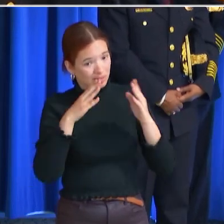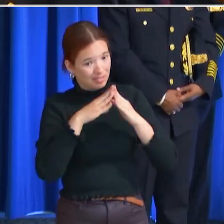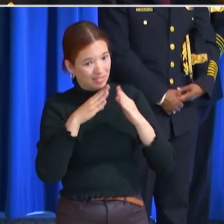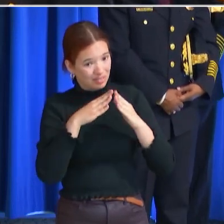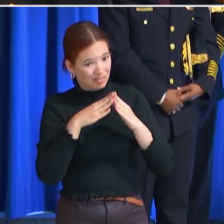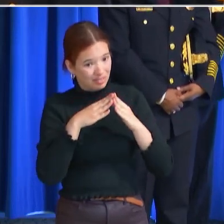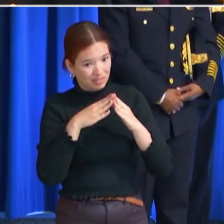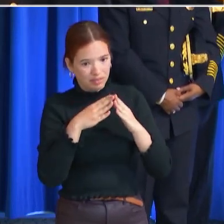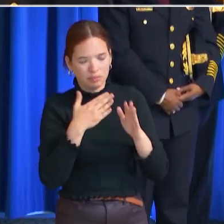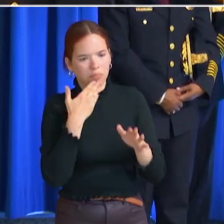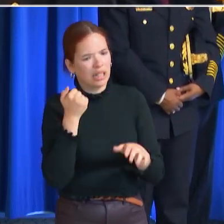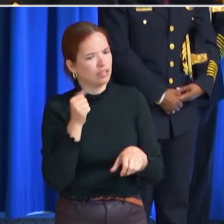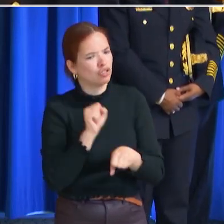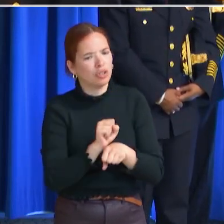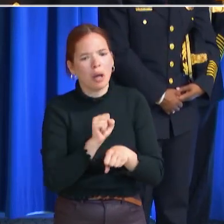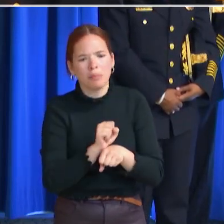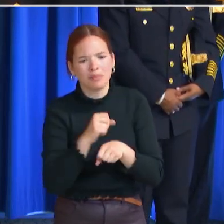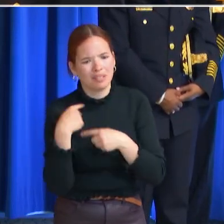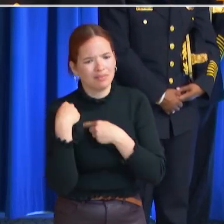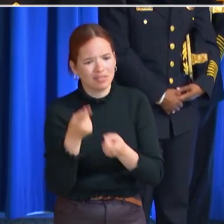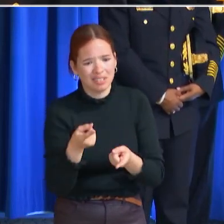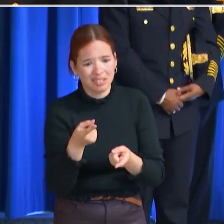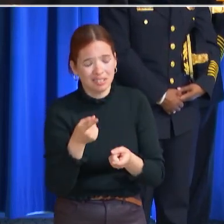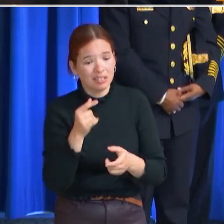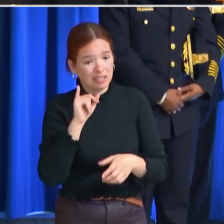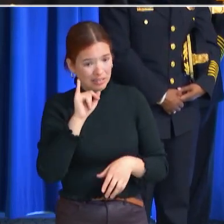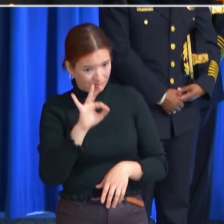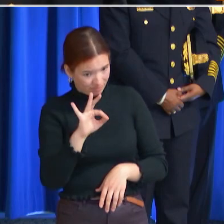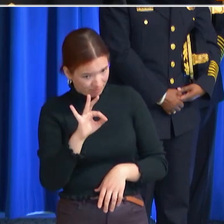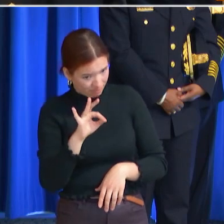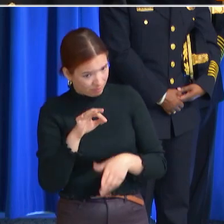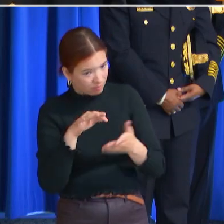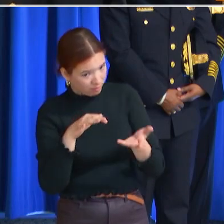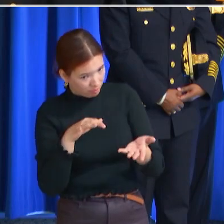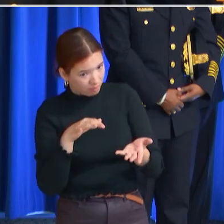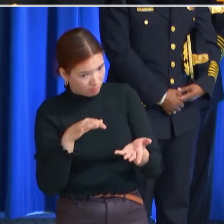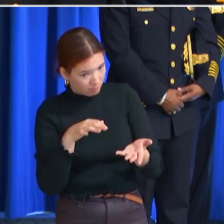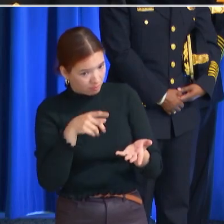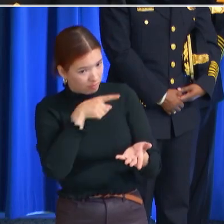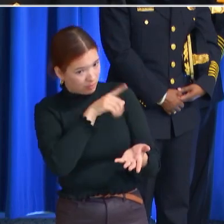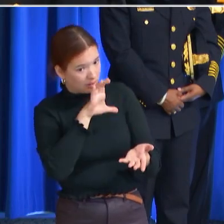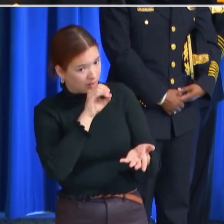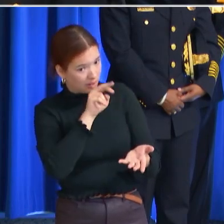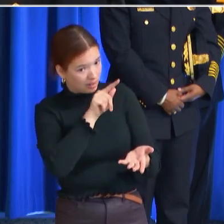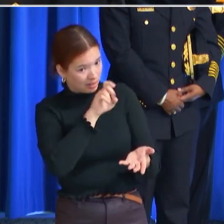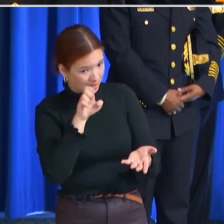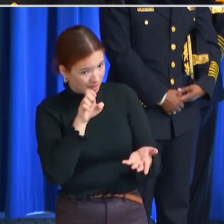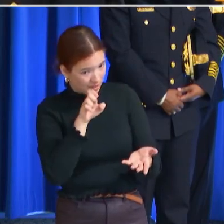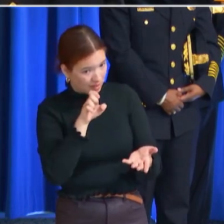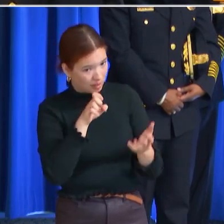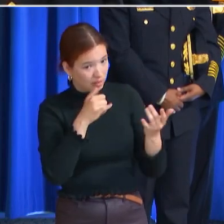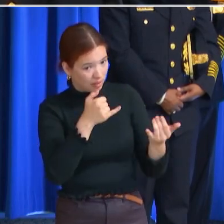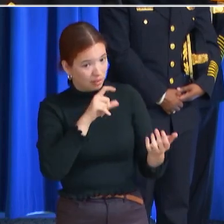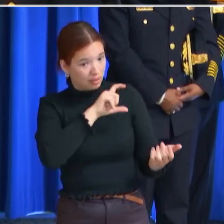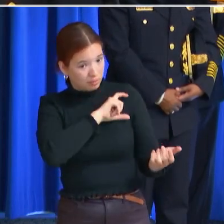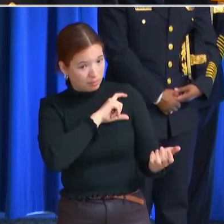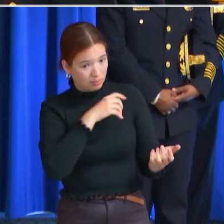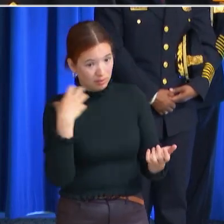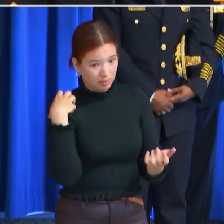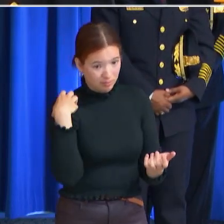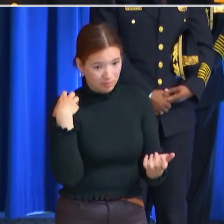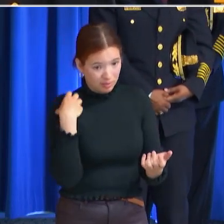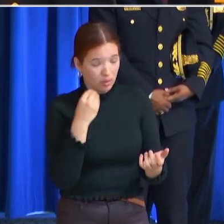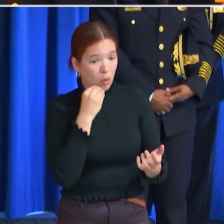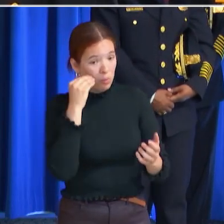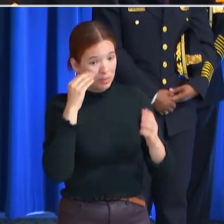you're somebody like me. I think if you're somebody like Robert Conte, being the police chief of your hometown is